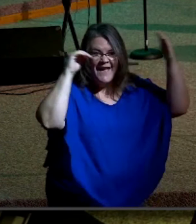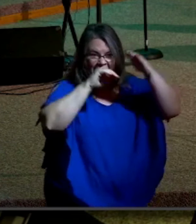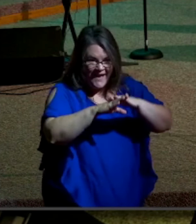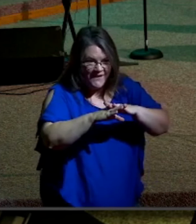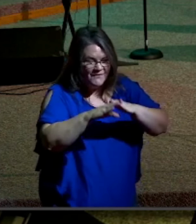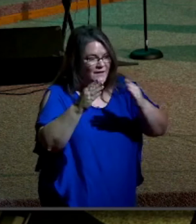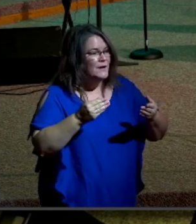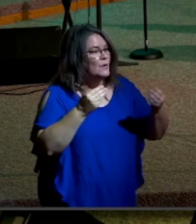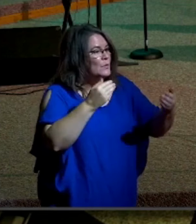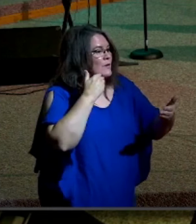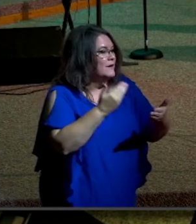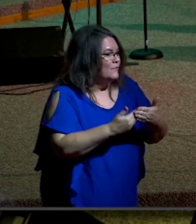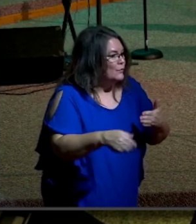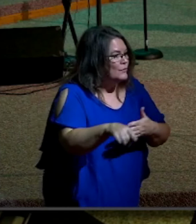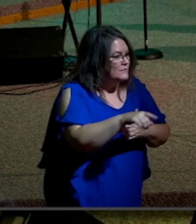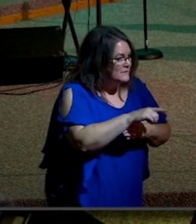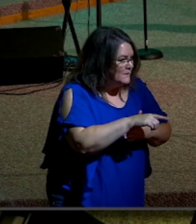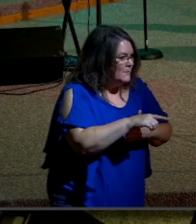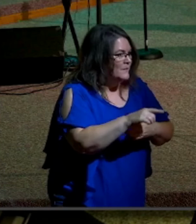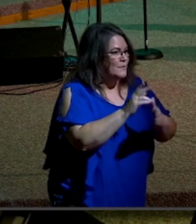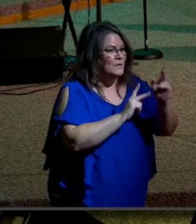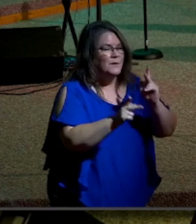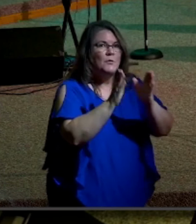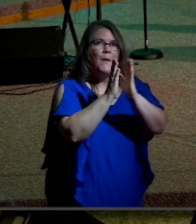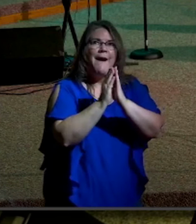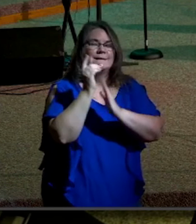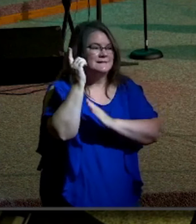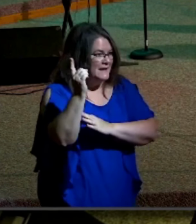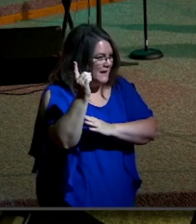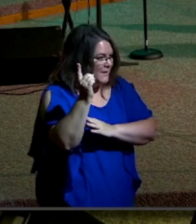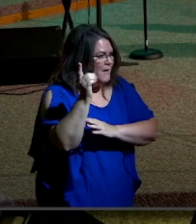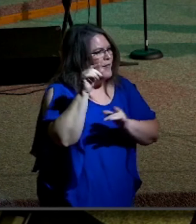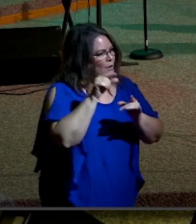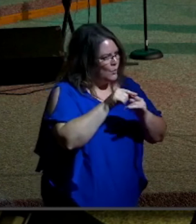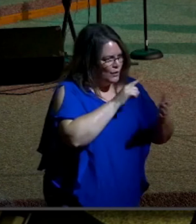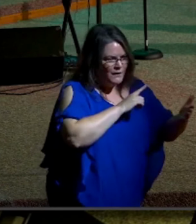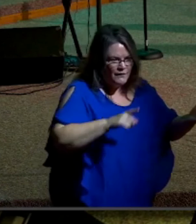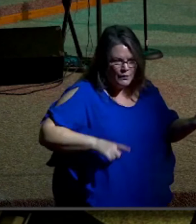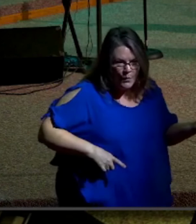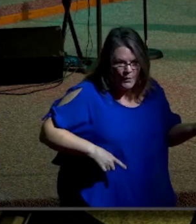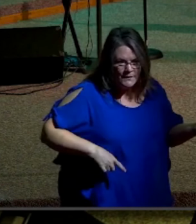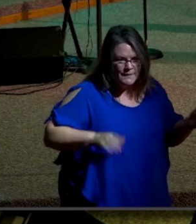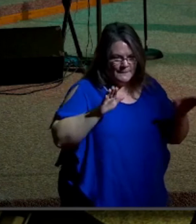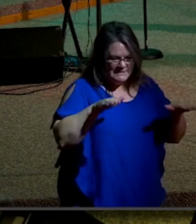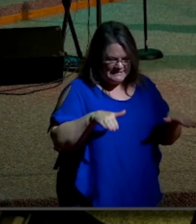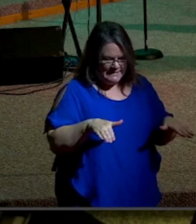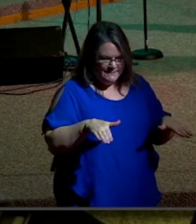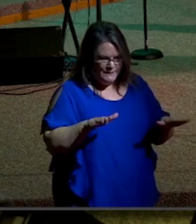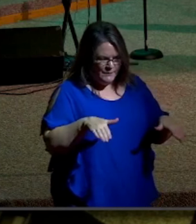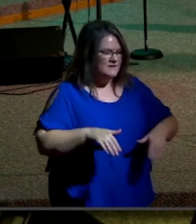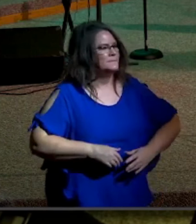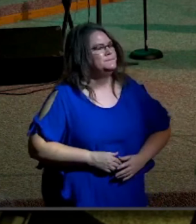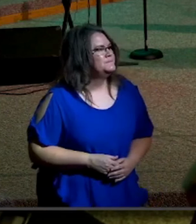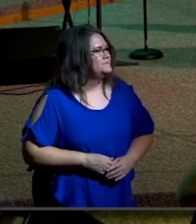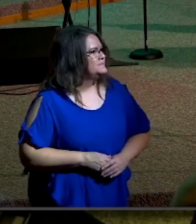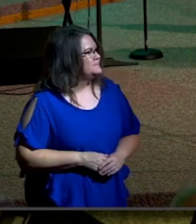things to those who ask him? This is the word of the Lord. You may be seated.